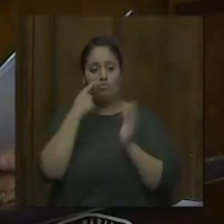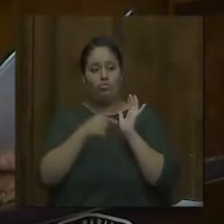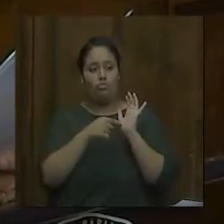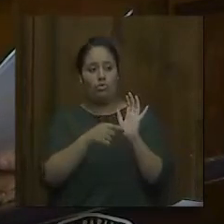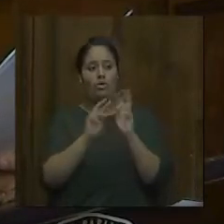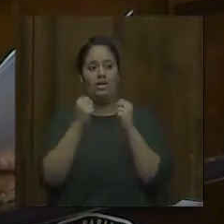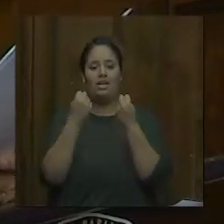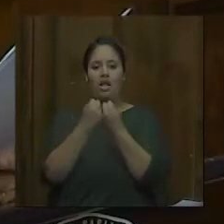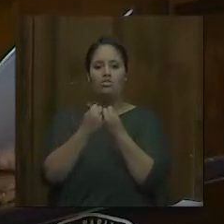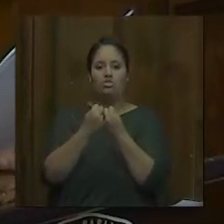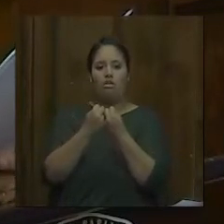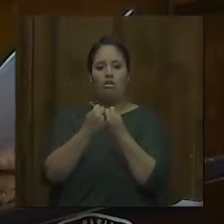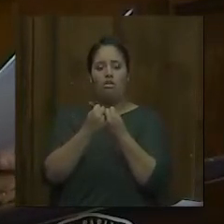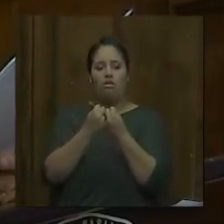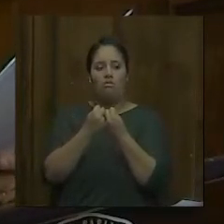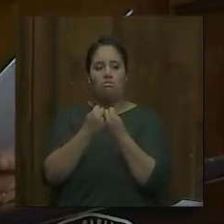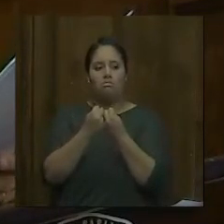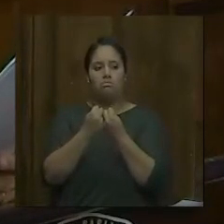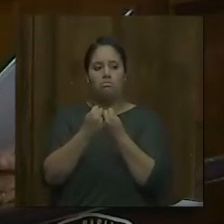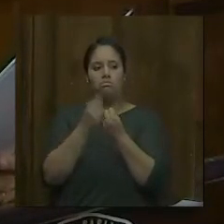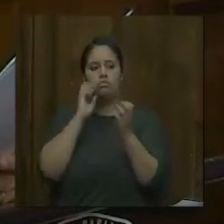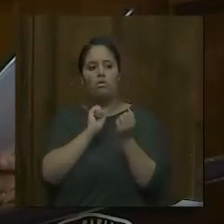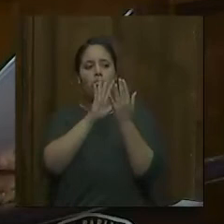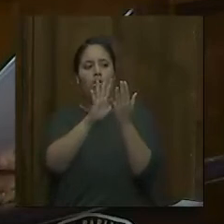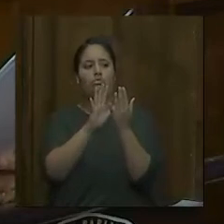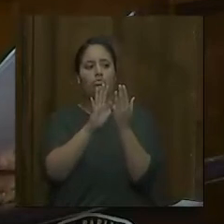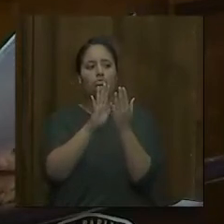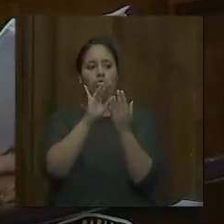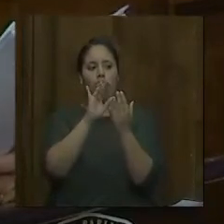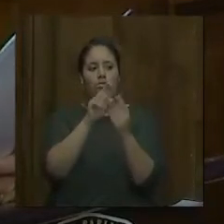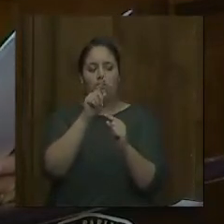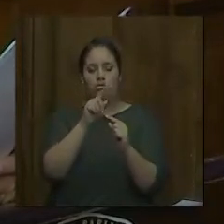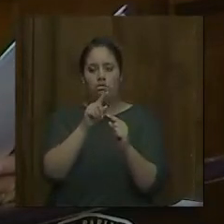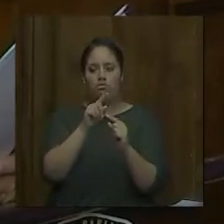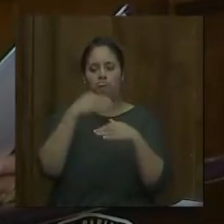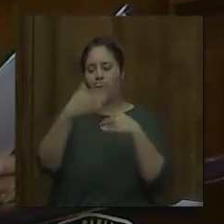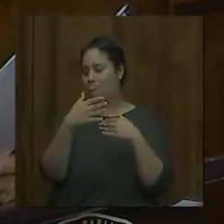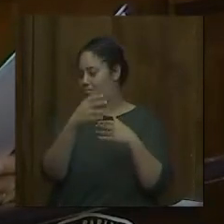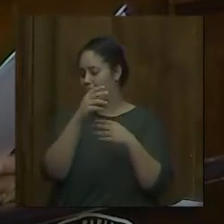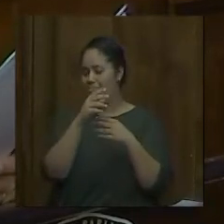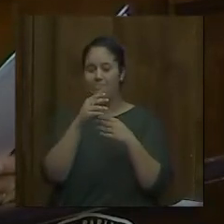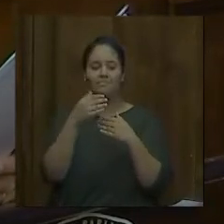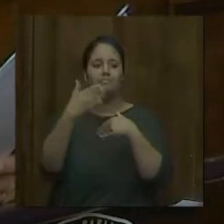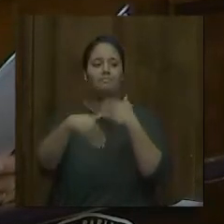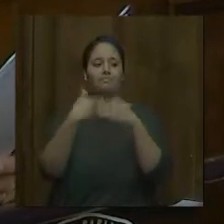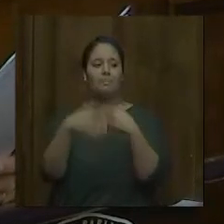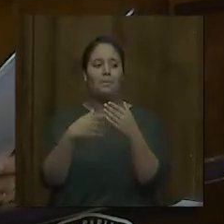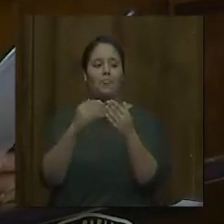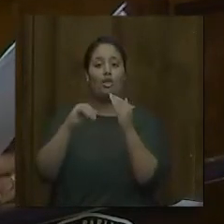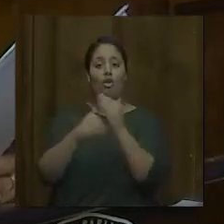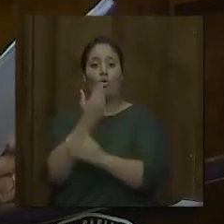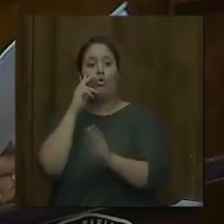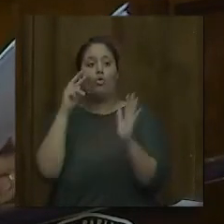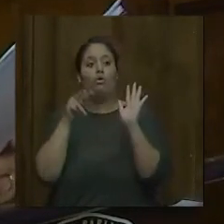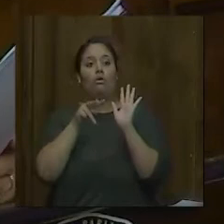national nonchalance to the dire straits our people face on a daily basis. As a result, a new culture of hopelessness